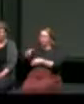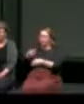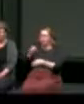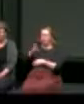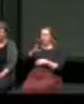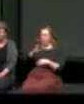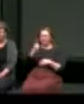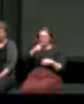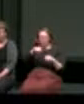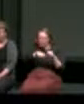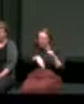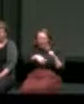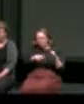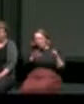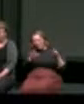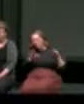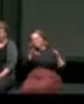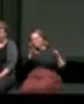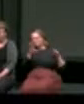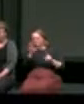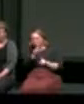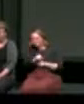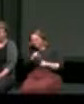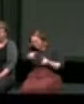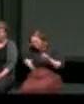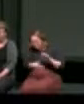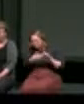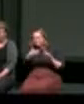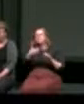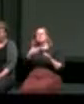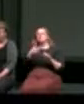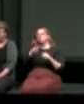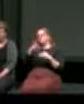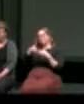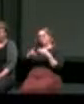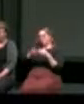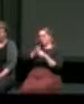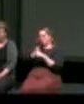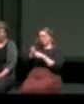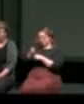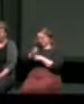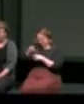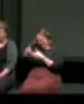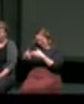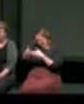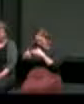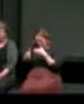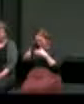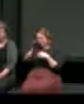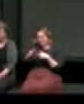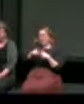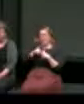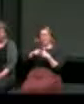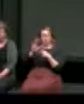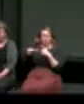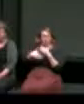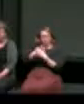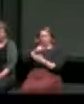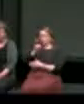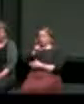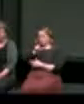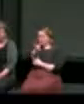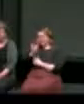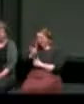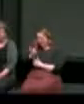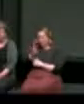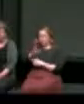left at the bottom that we have to get. But we should be done by the end of next year. And then all of 2028 to finish